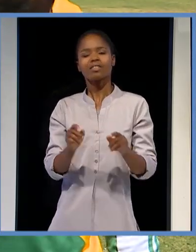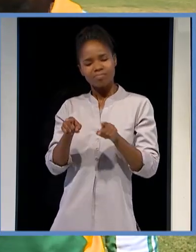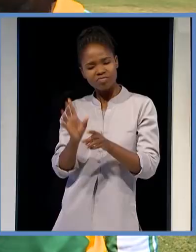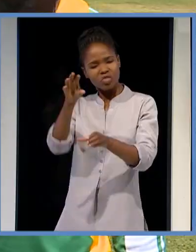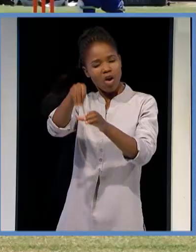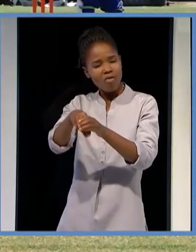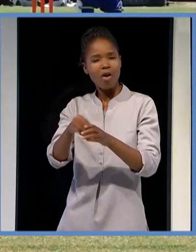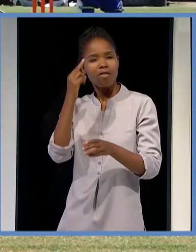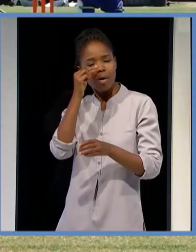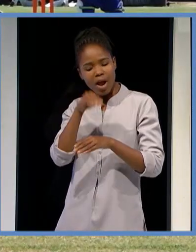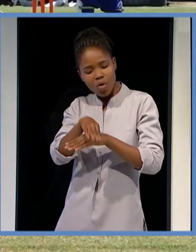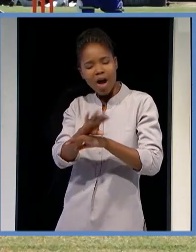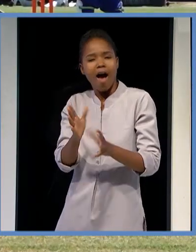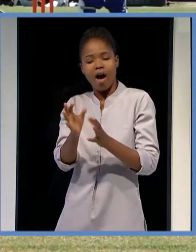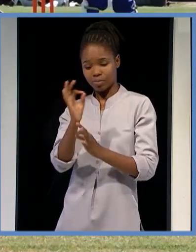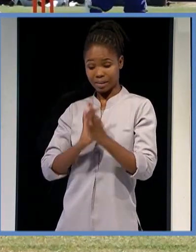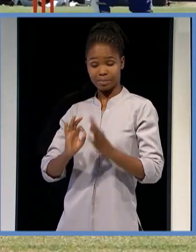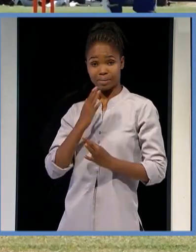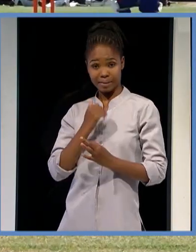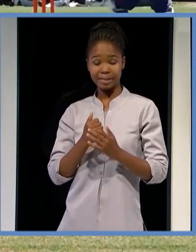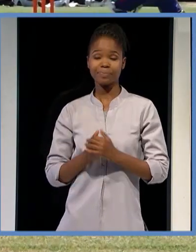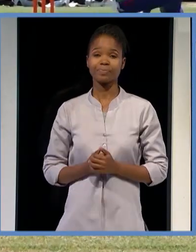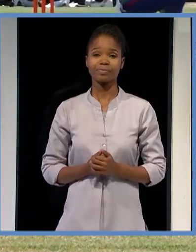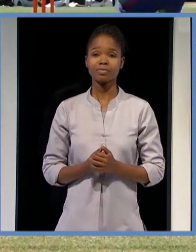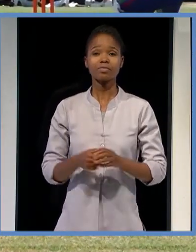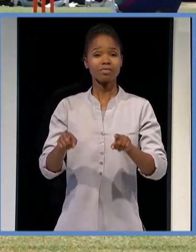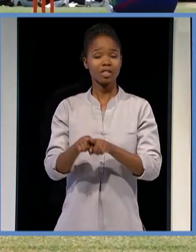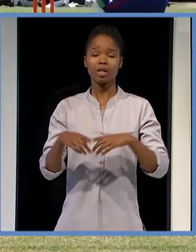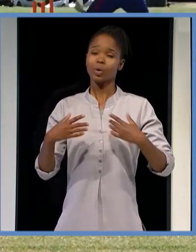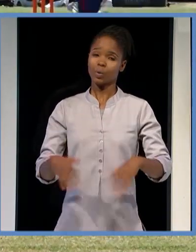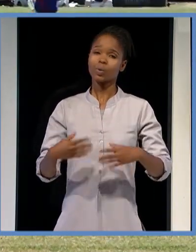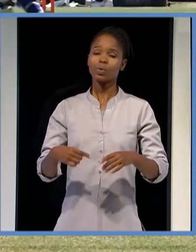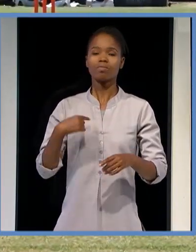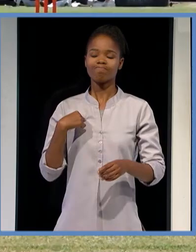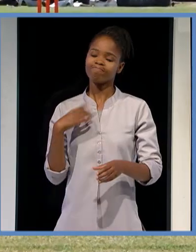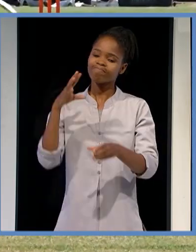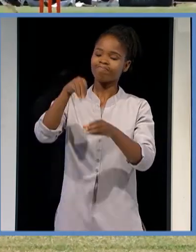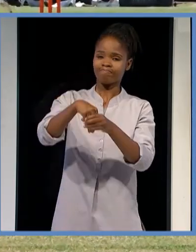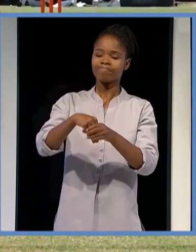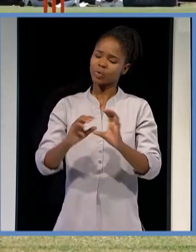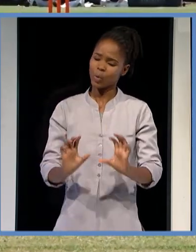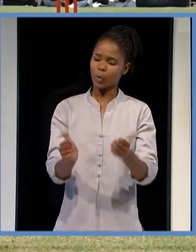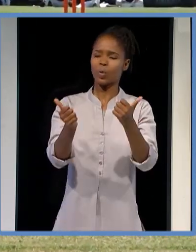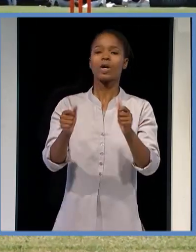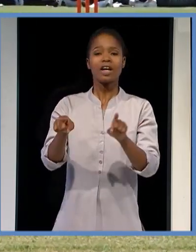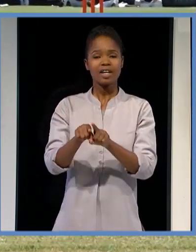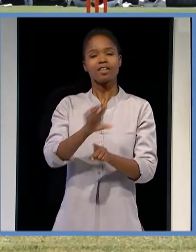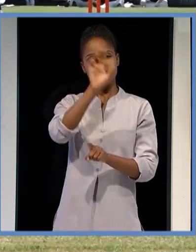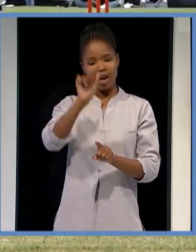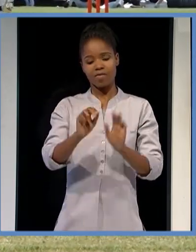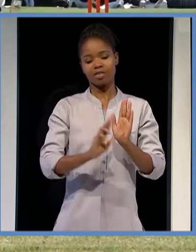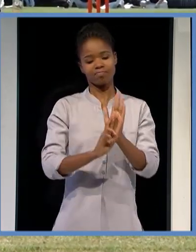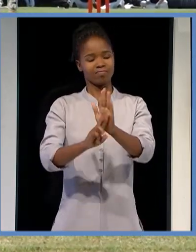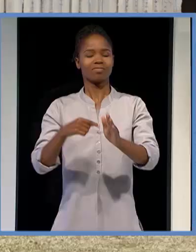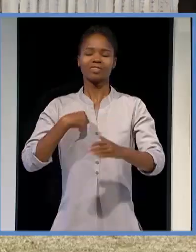well? At the greatest level, I'm a player representing my country. That is the greatest